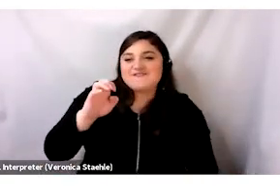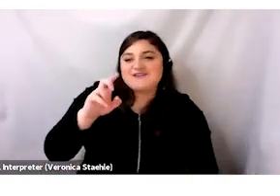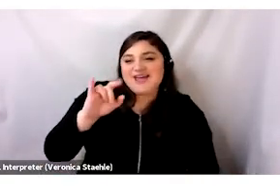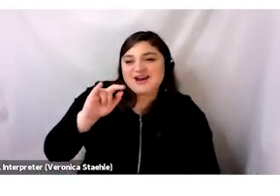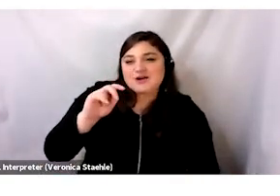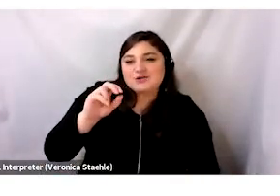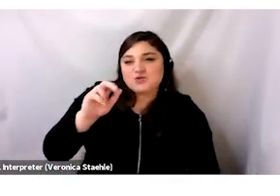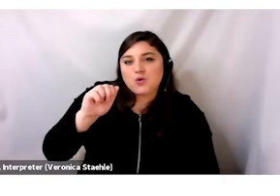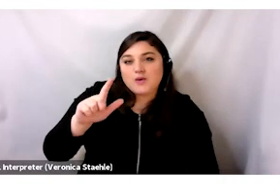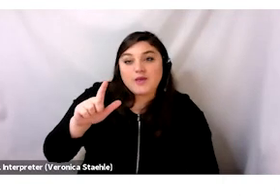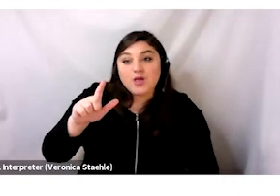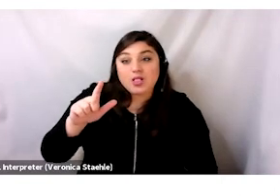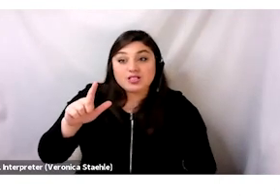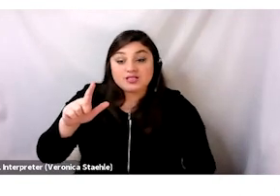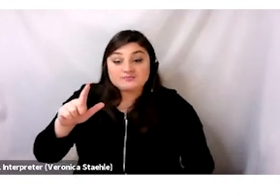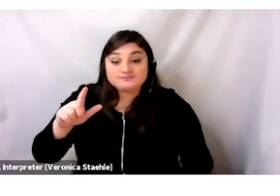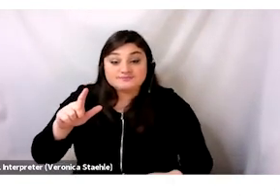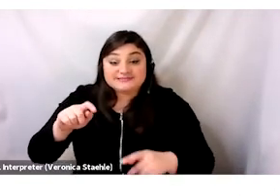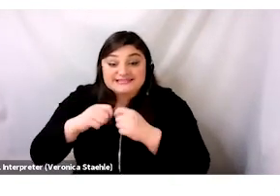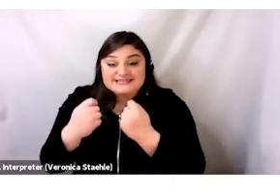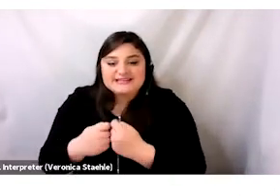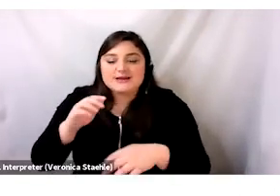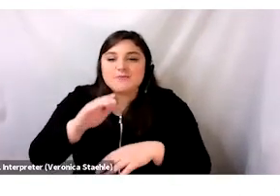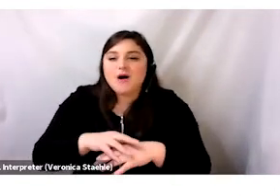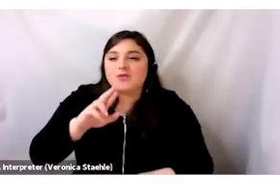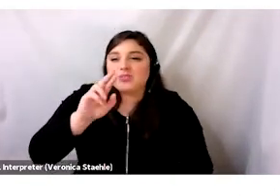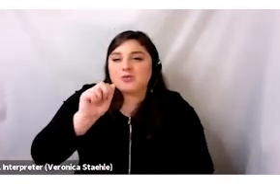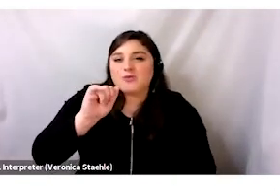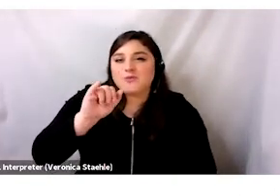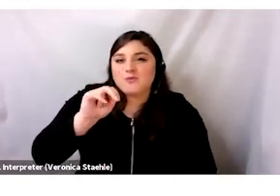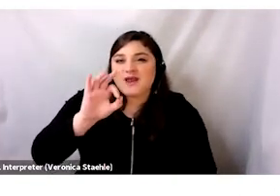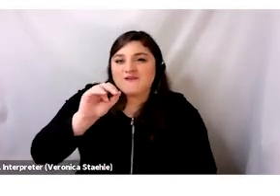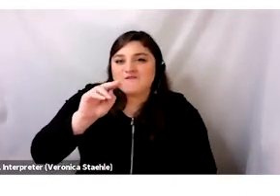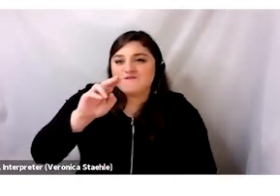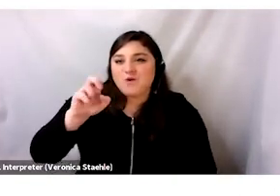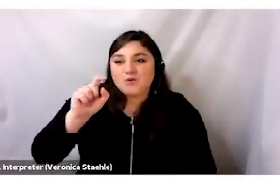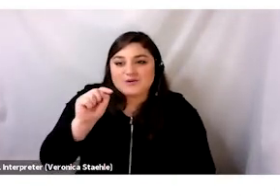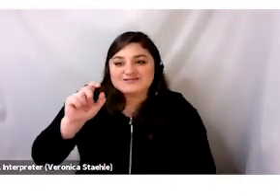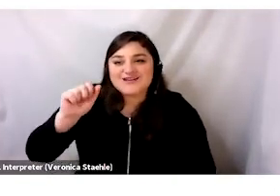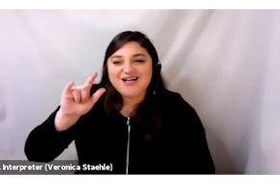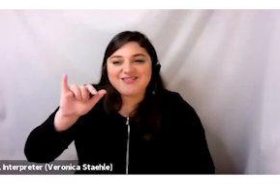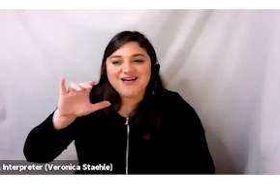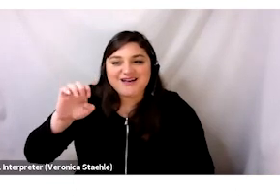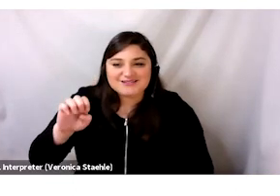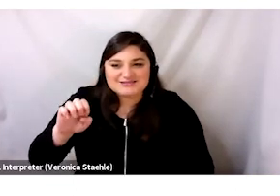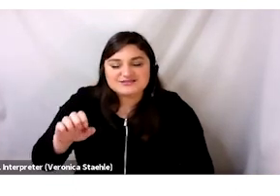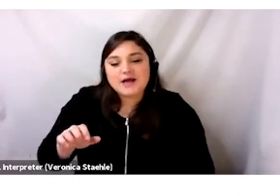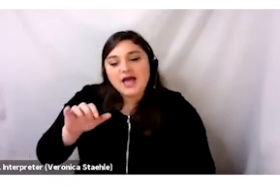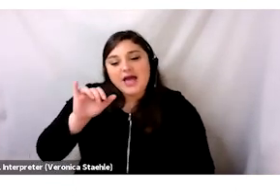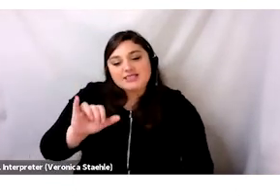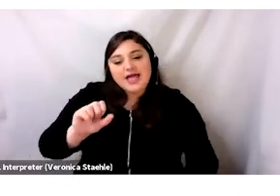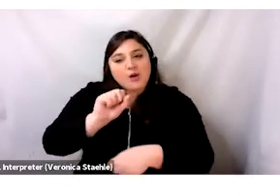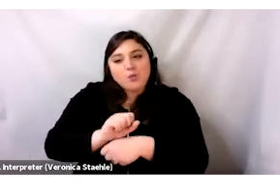I lead the creative and editorial team at the Rainforest Alliance. And that is an organization that is dedicated